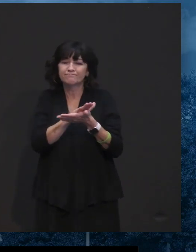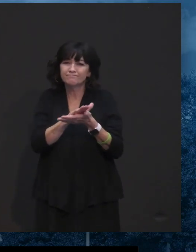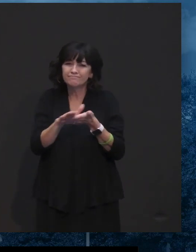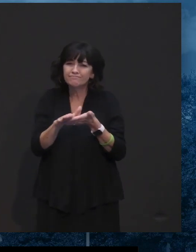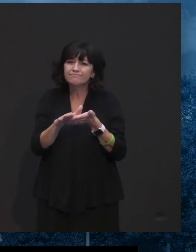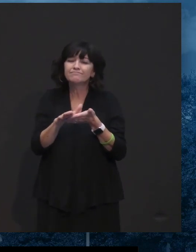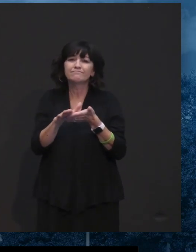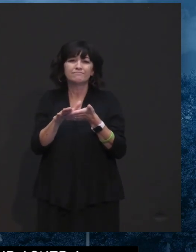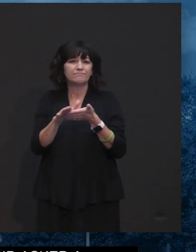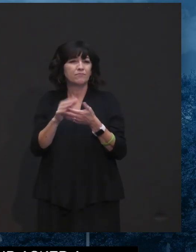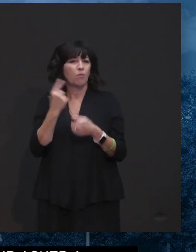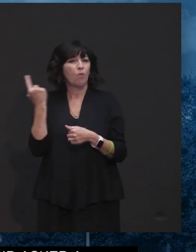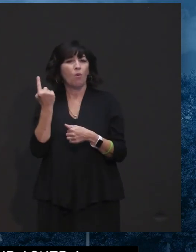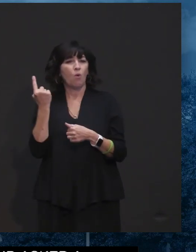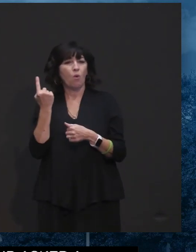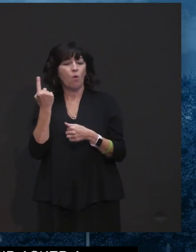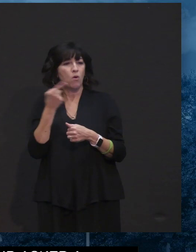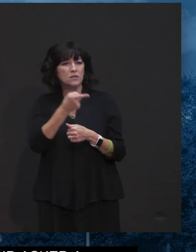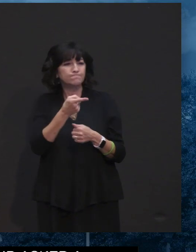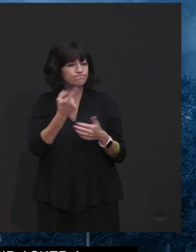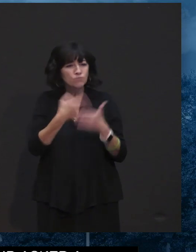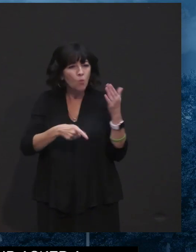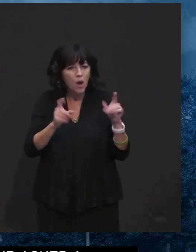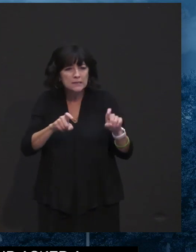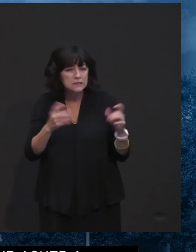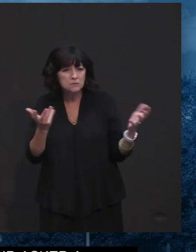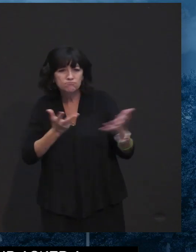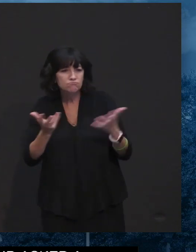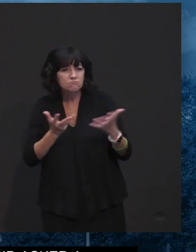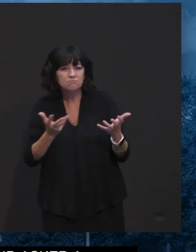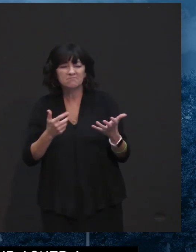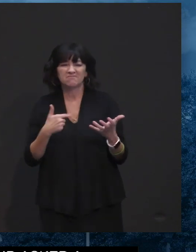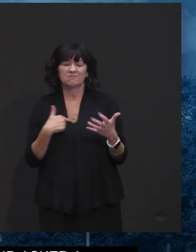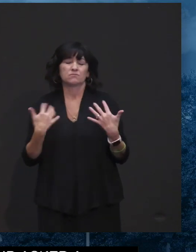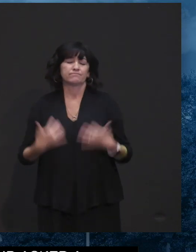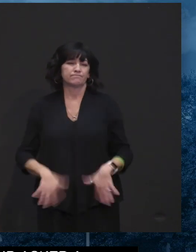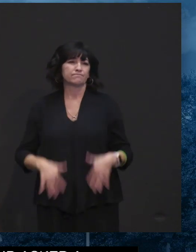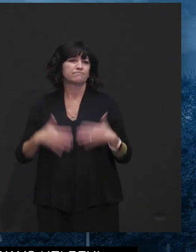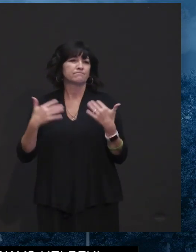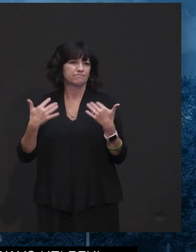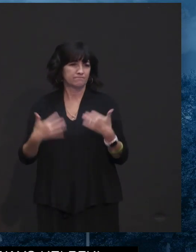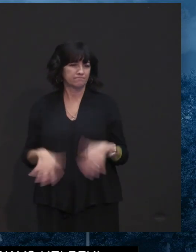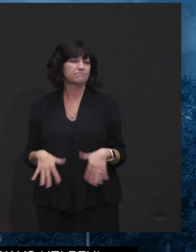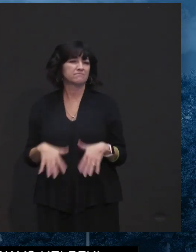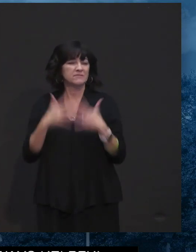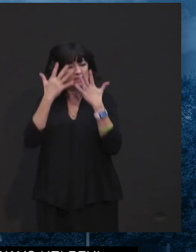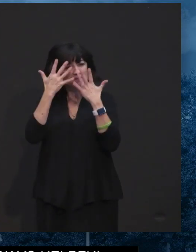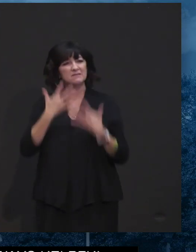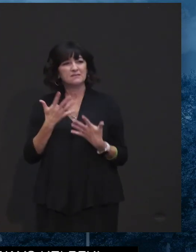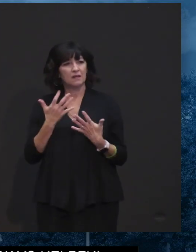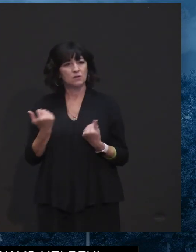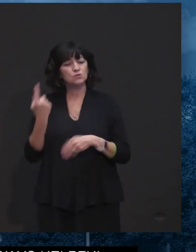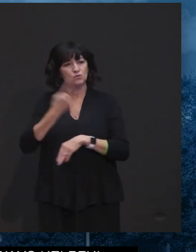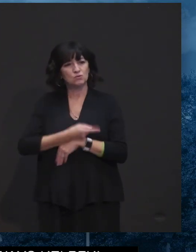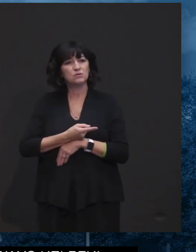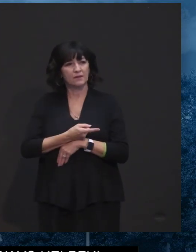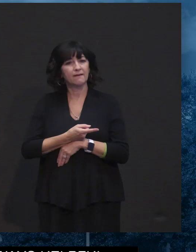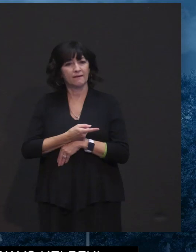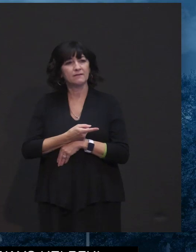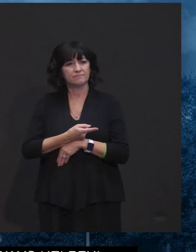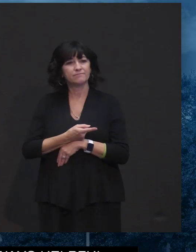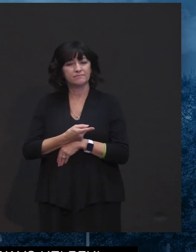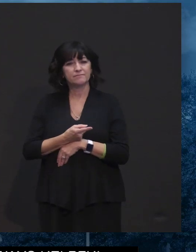you first. We are so very sad about the passing of Elaine,